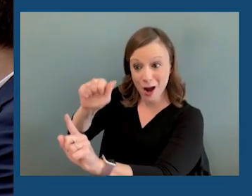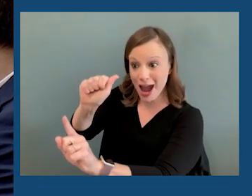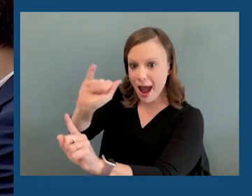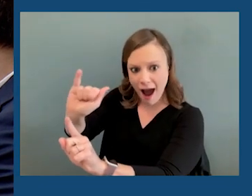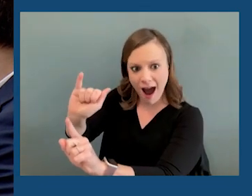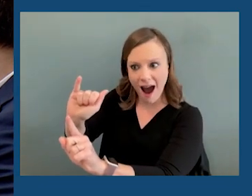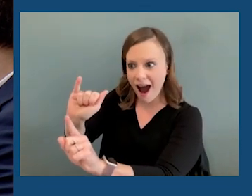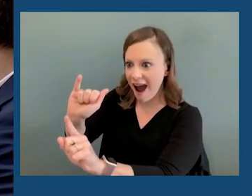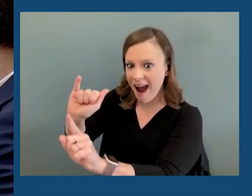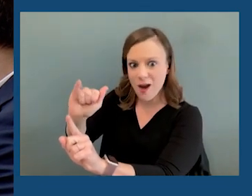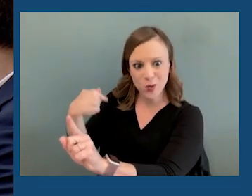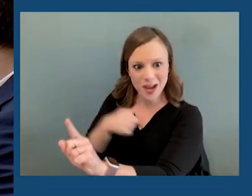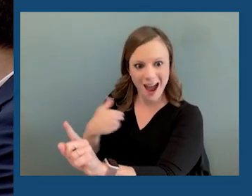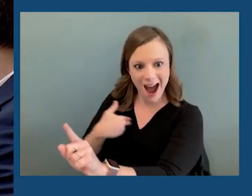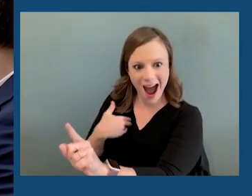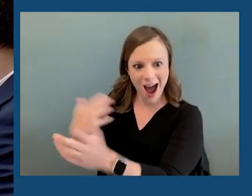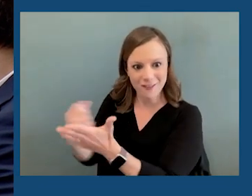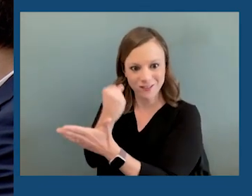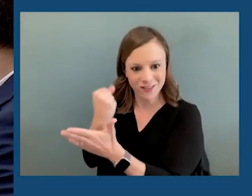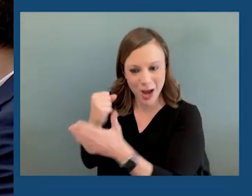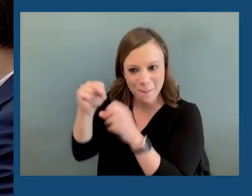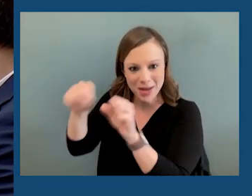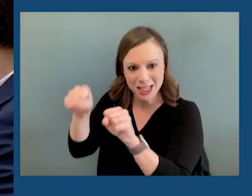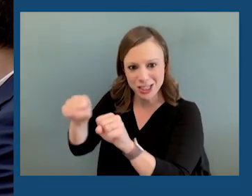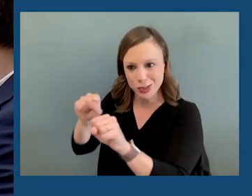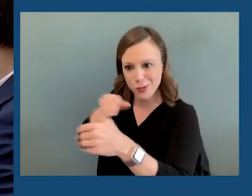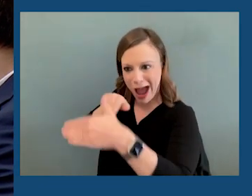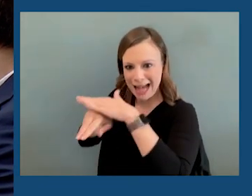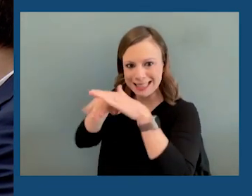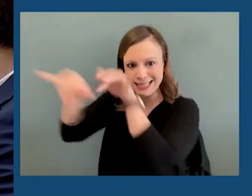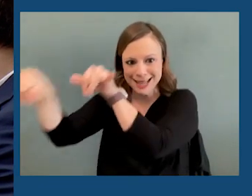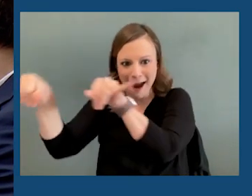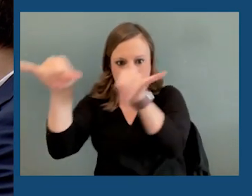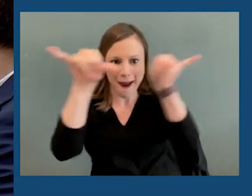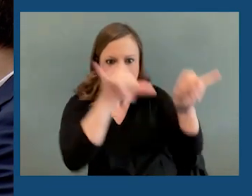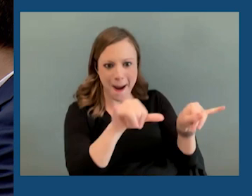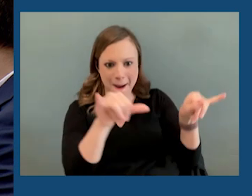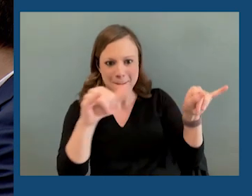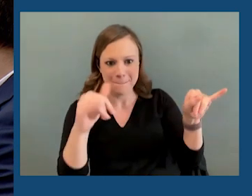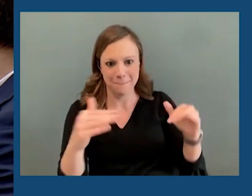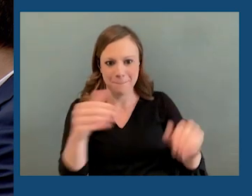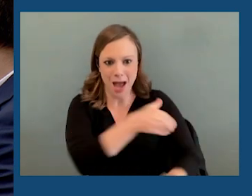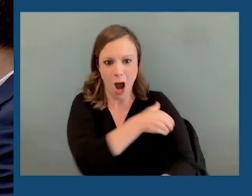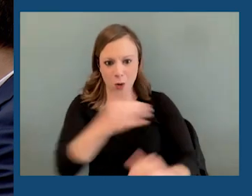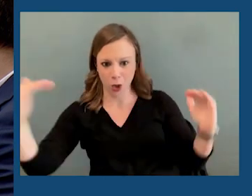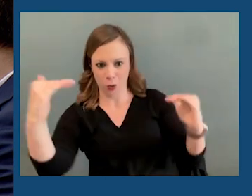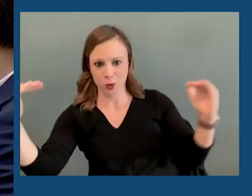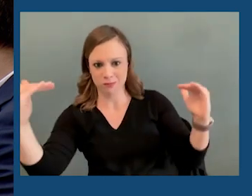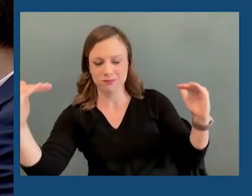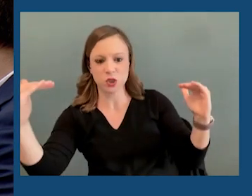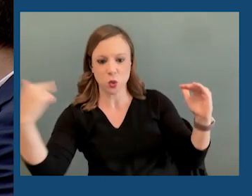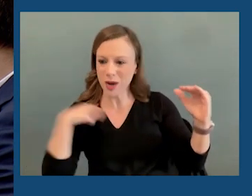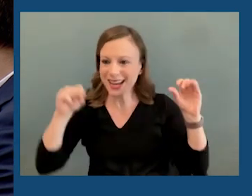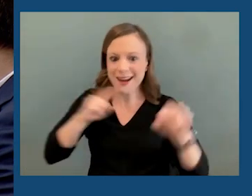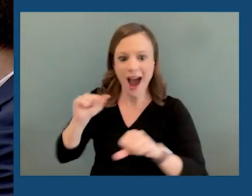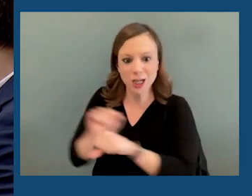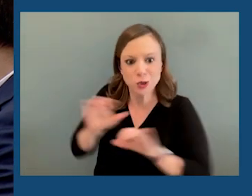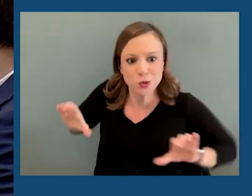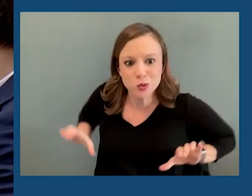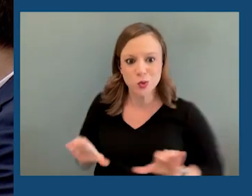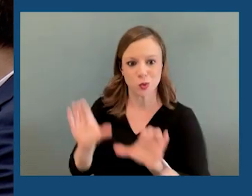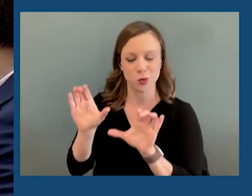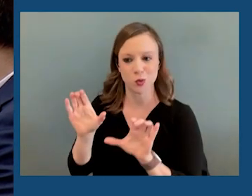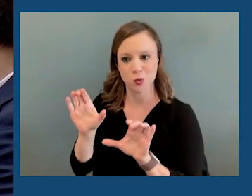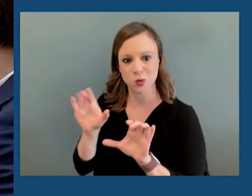have access to the computational power so that we can actually do cutting-edge AI